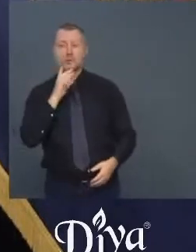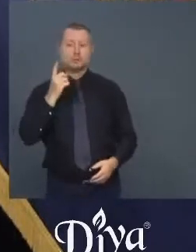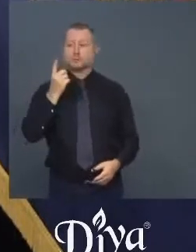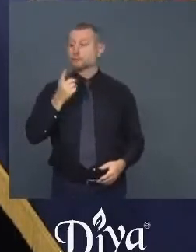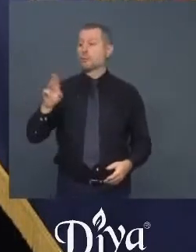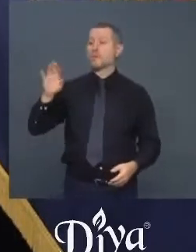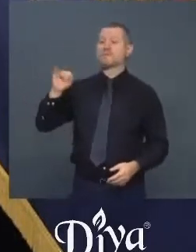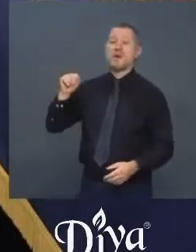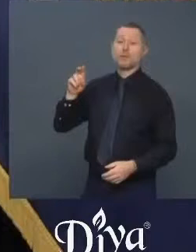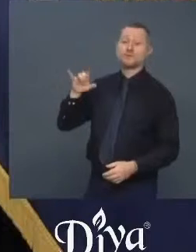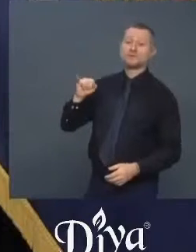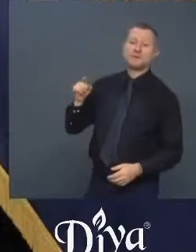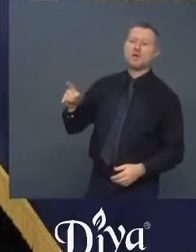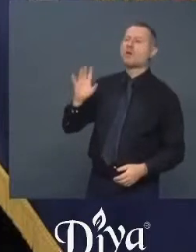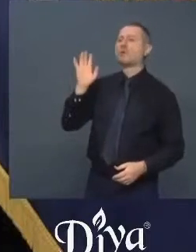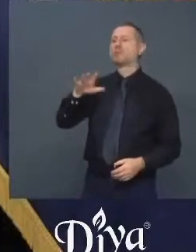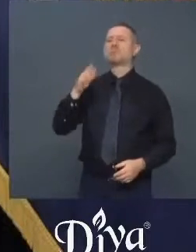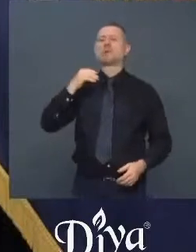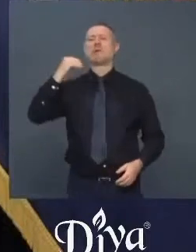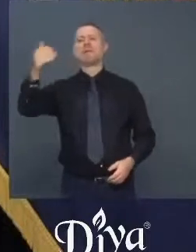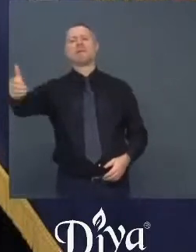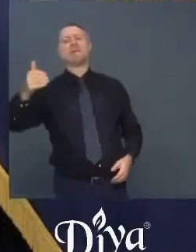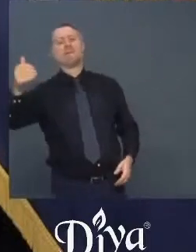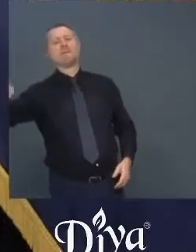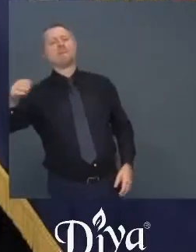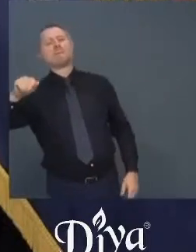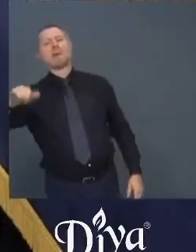says maybe late spring.